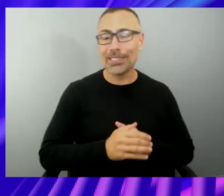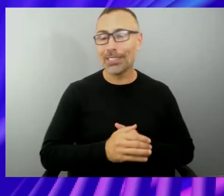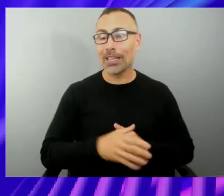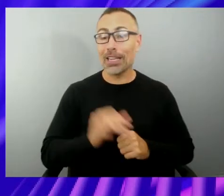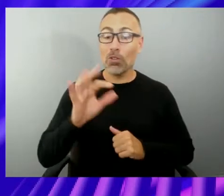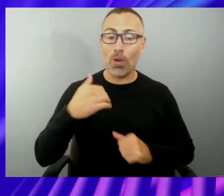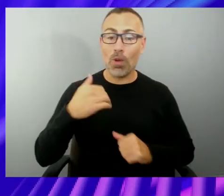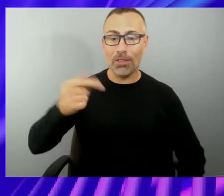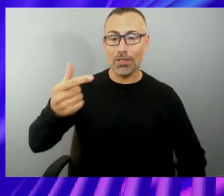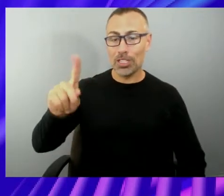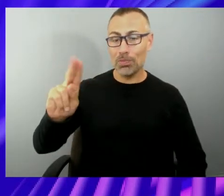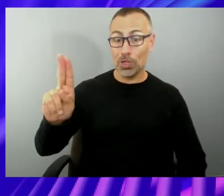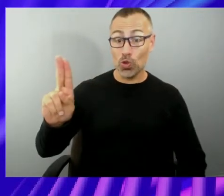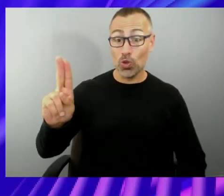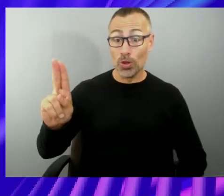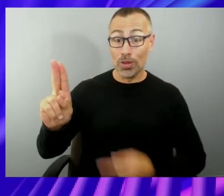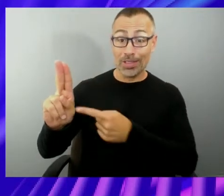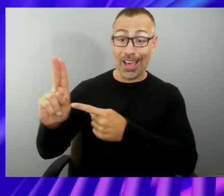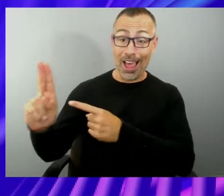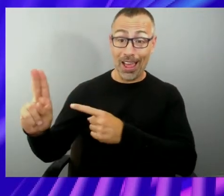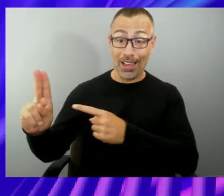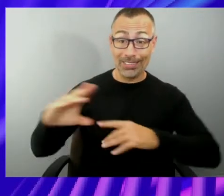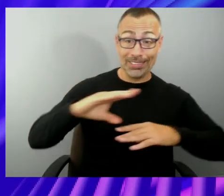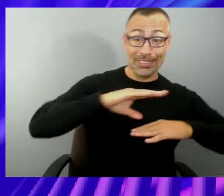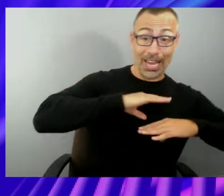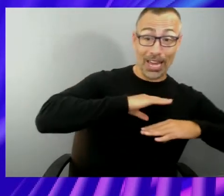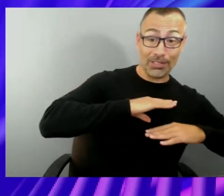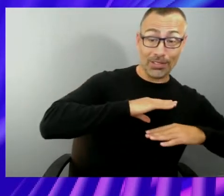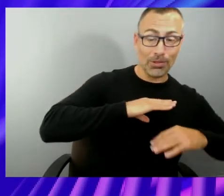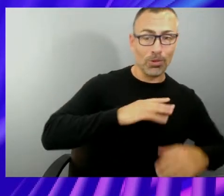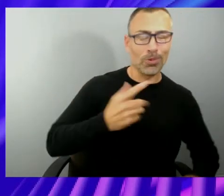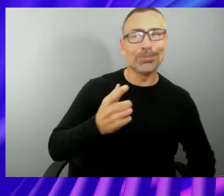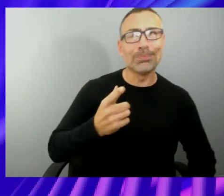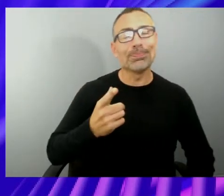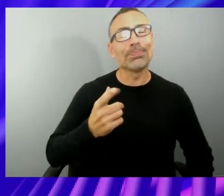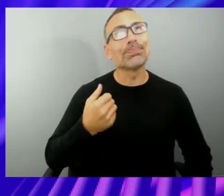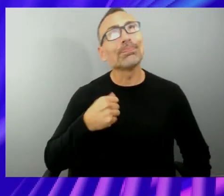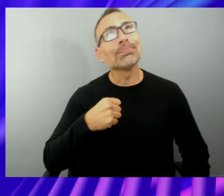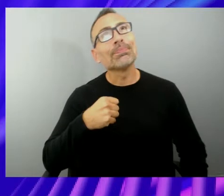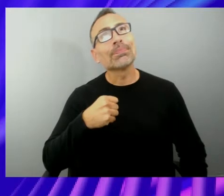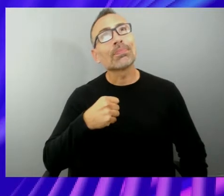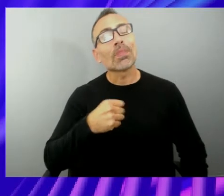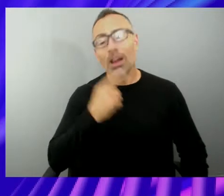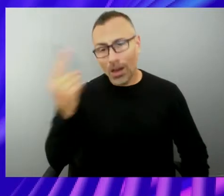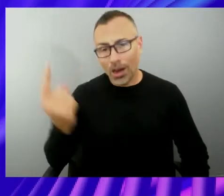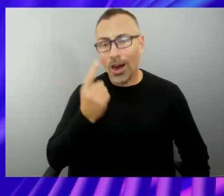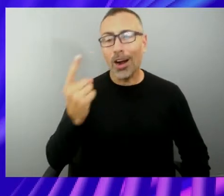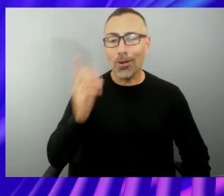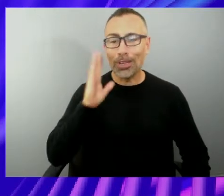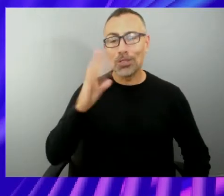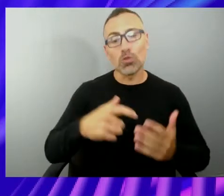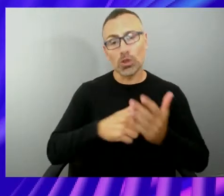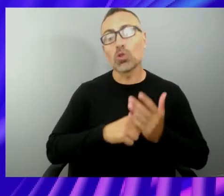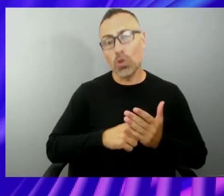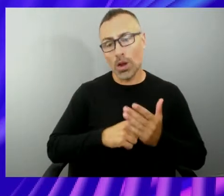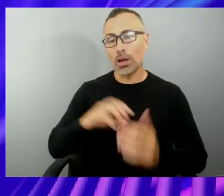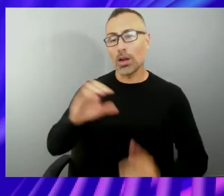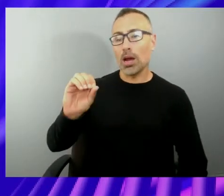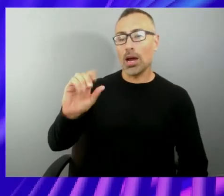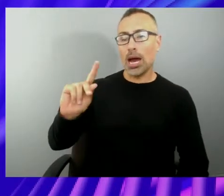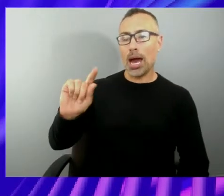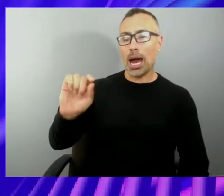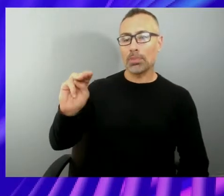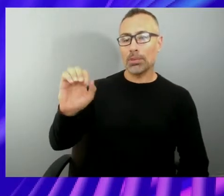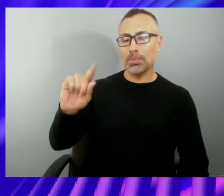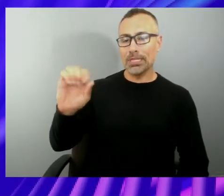meet these quality, we're never going to get away from this need of optimizing. The way that I understand it,